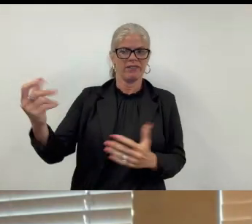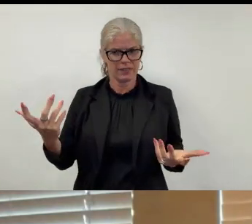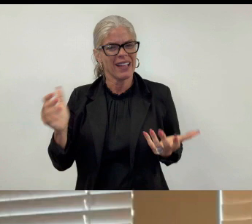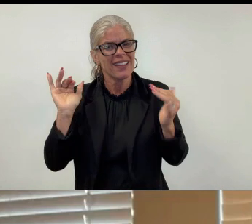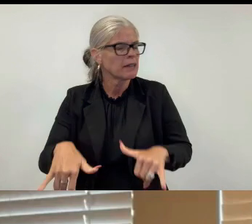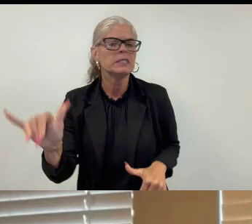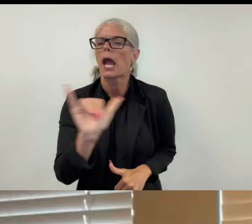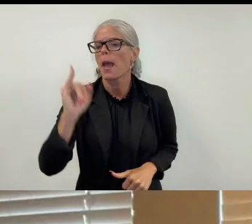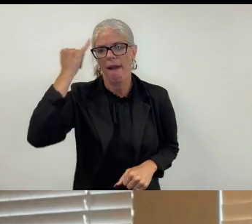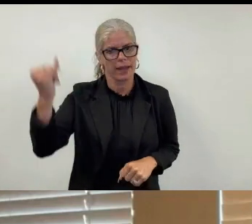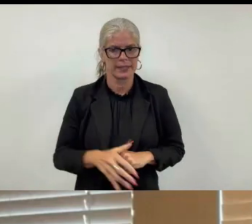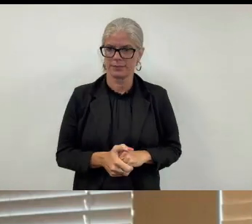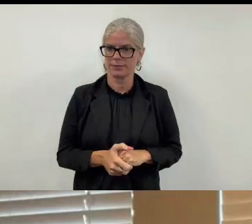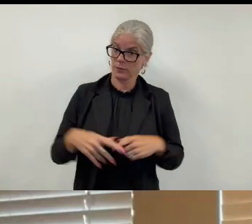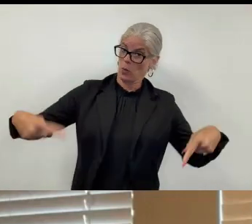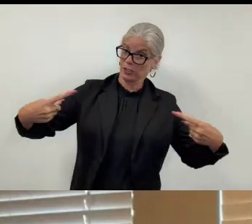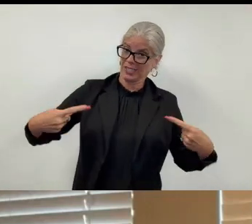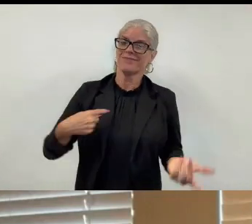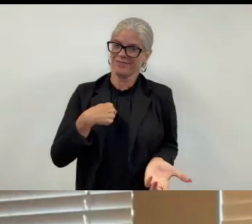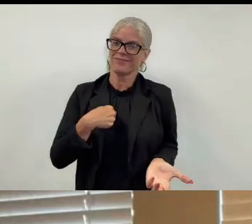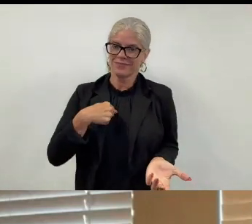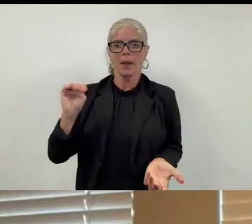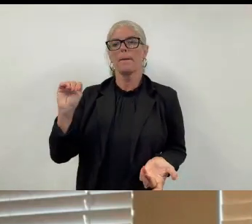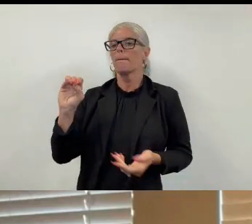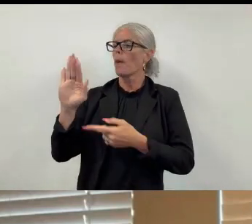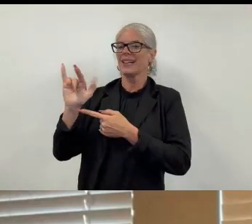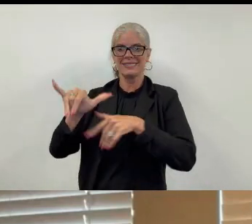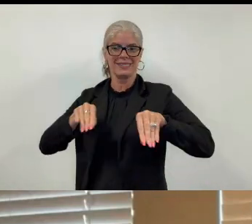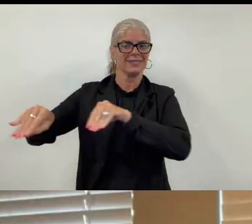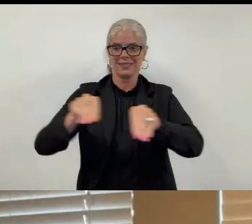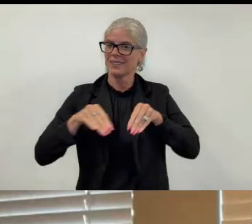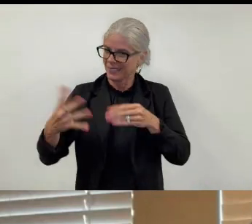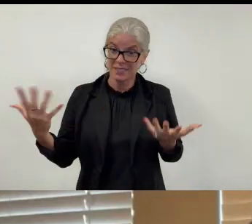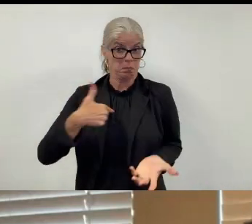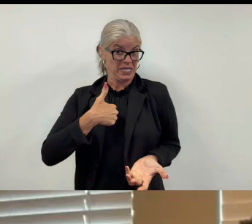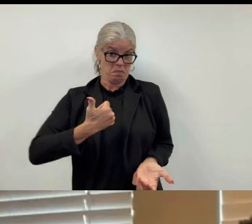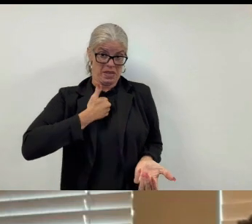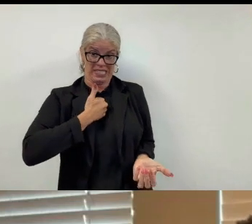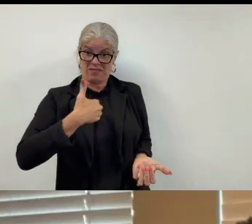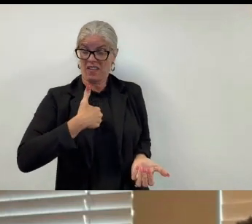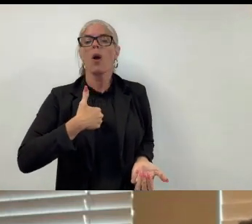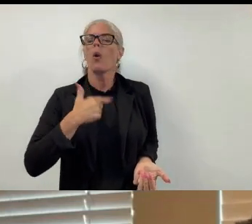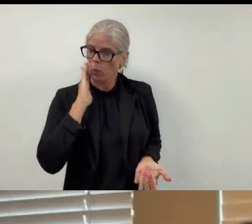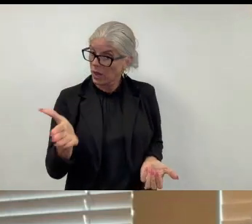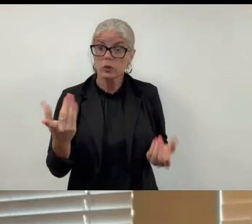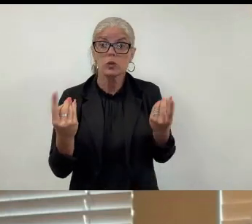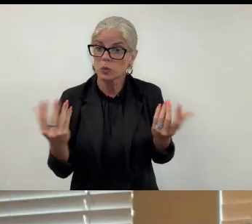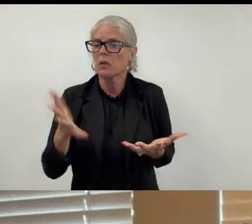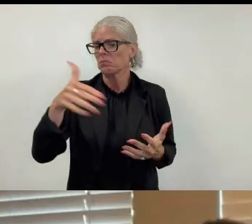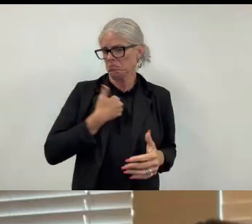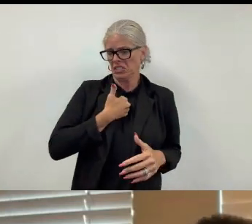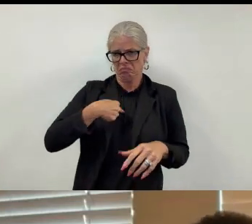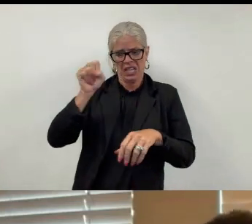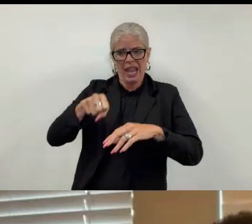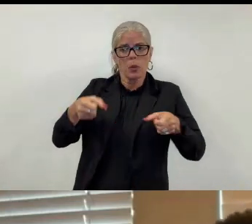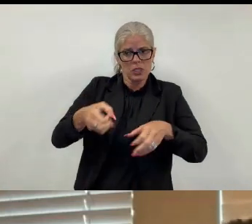sure it's all there. Same exact mindset with your mobility device as you're leaving the airport. And I personally will get out of because I